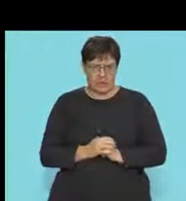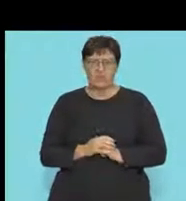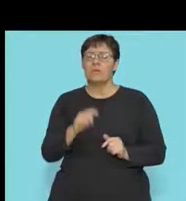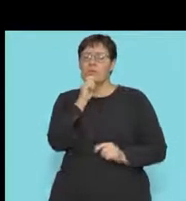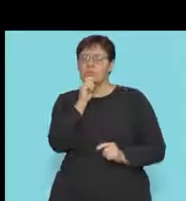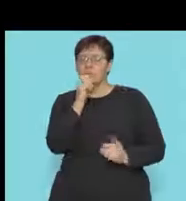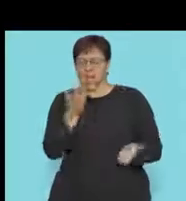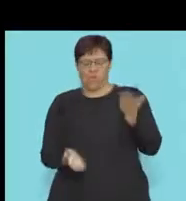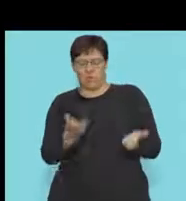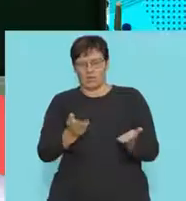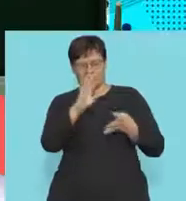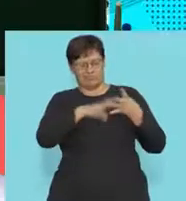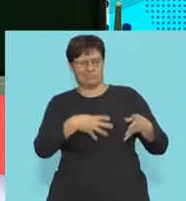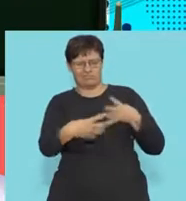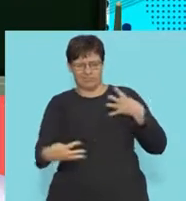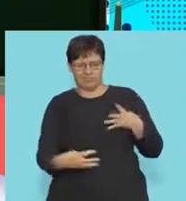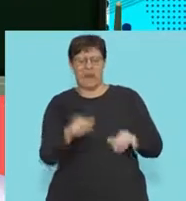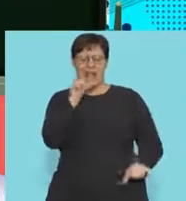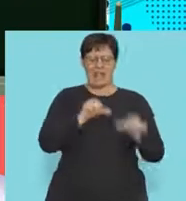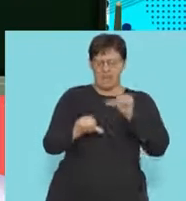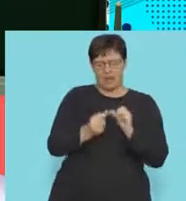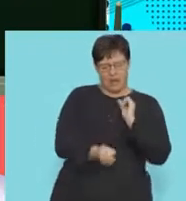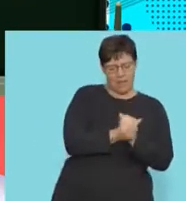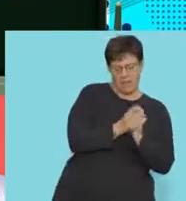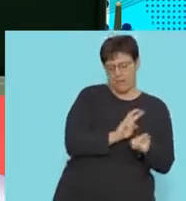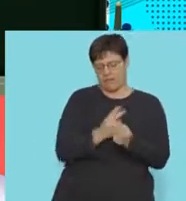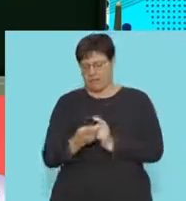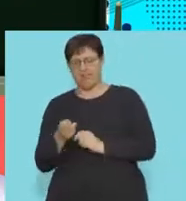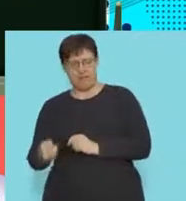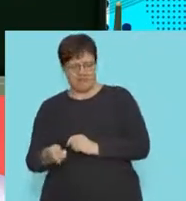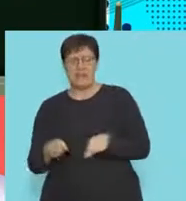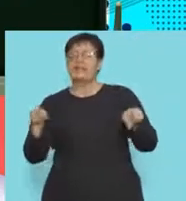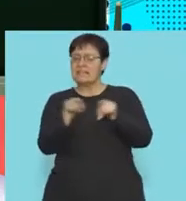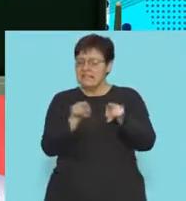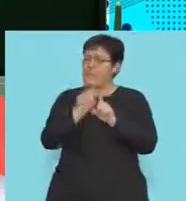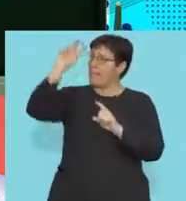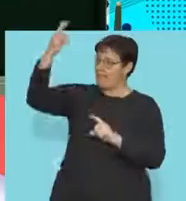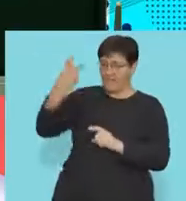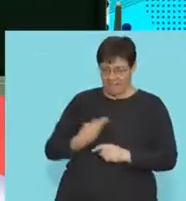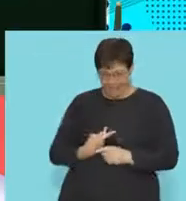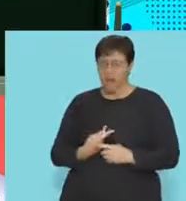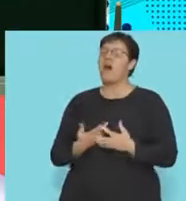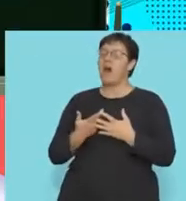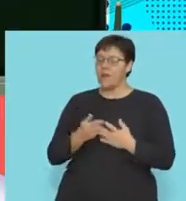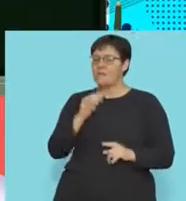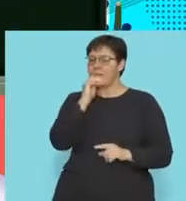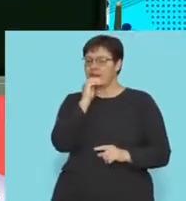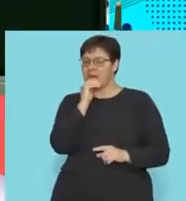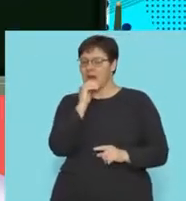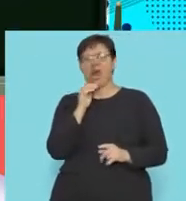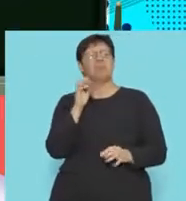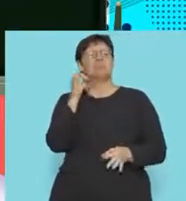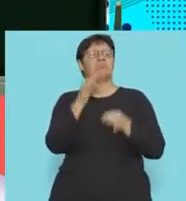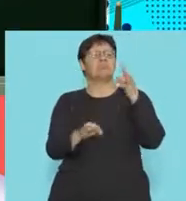use equations to write down any chemical reaction. Photosynthesis can also be learned as a definition from a